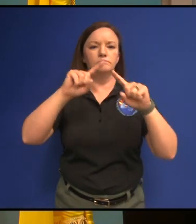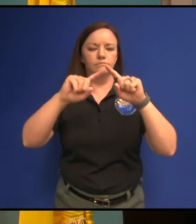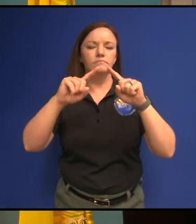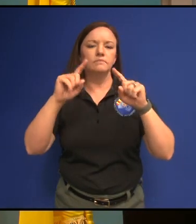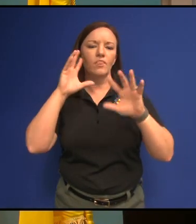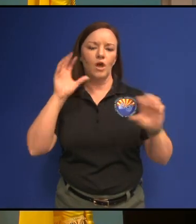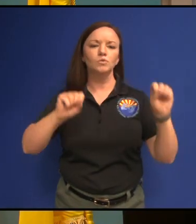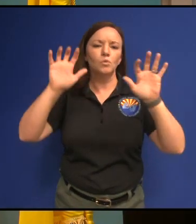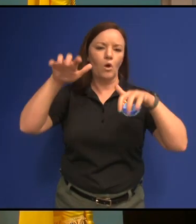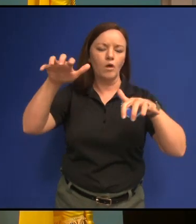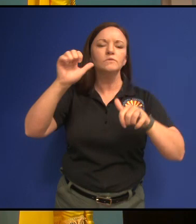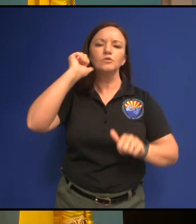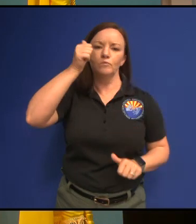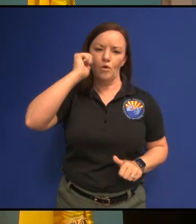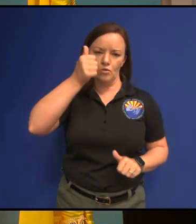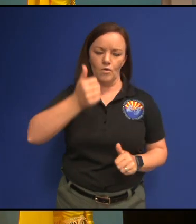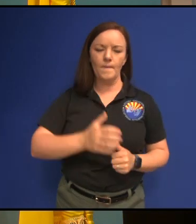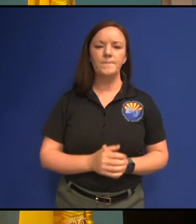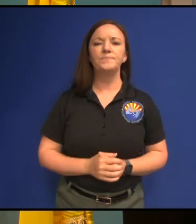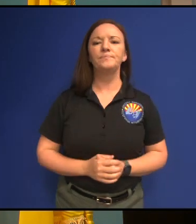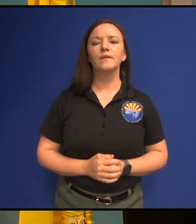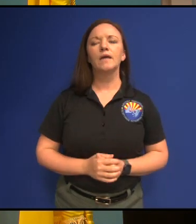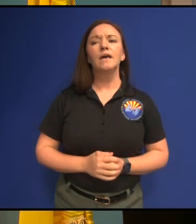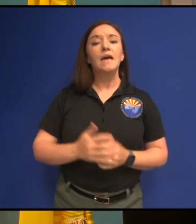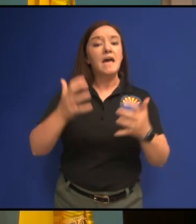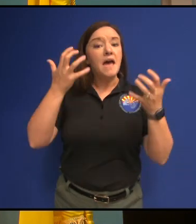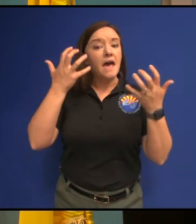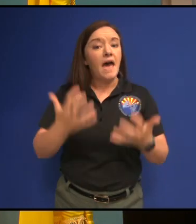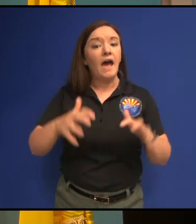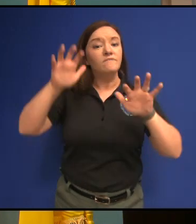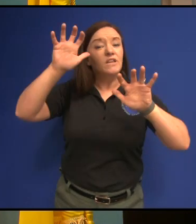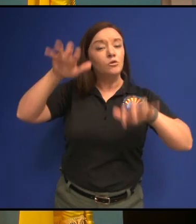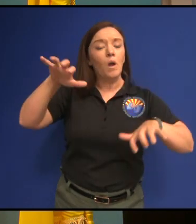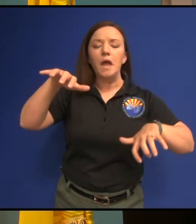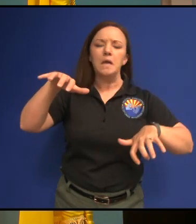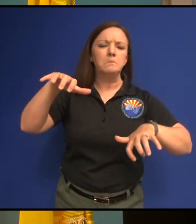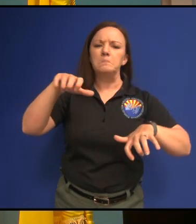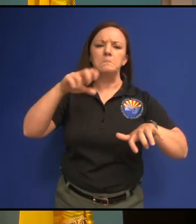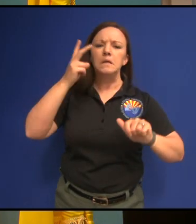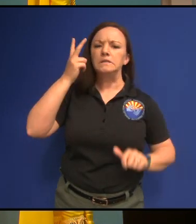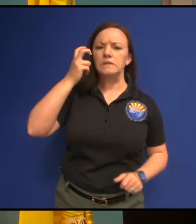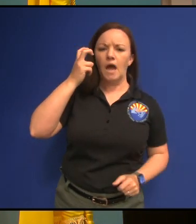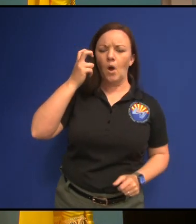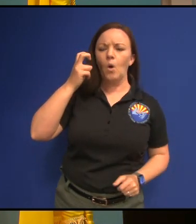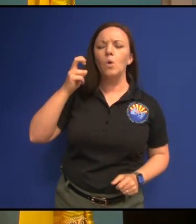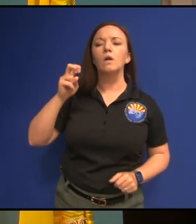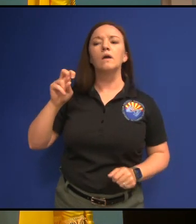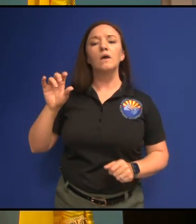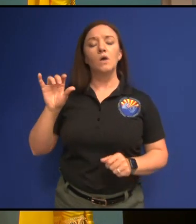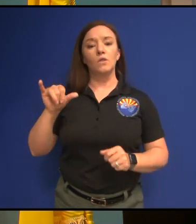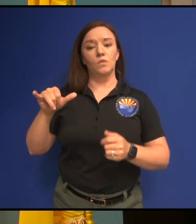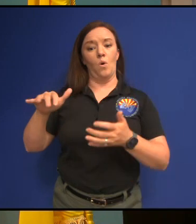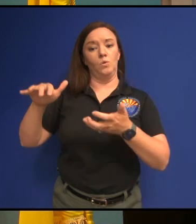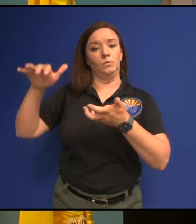Again, little potential to produce really heavy rainfall because these storms are going to be really high basis,